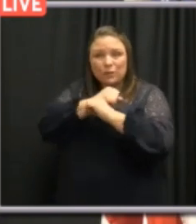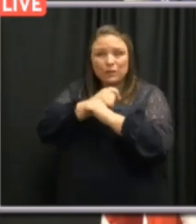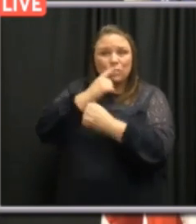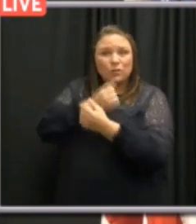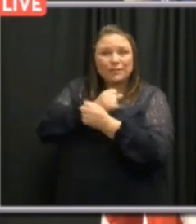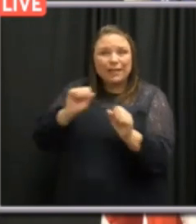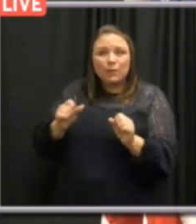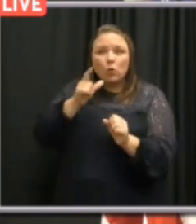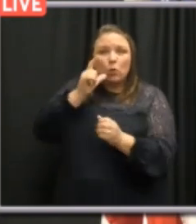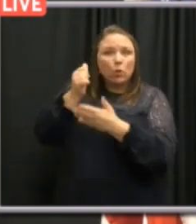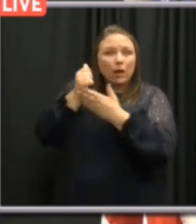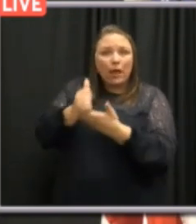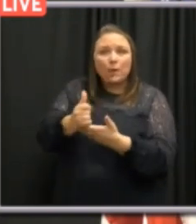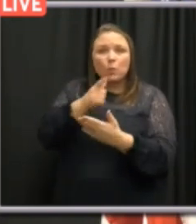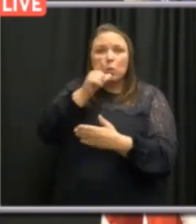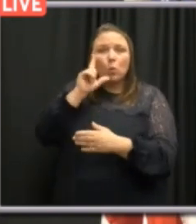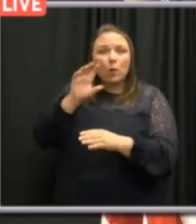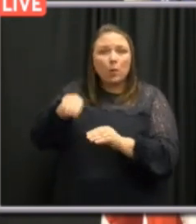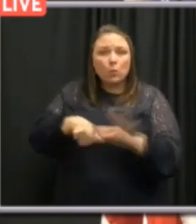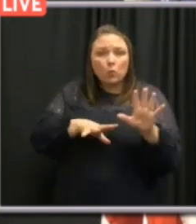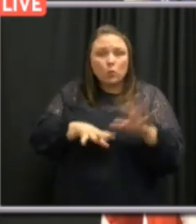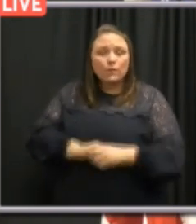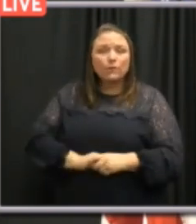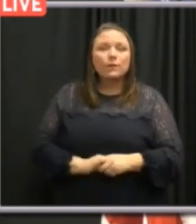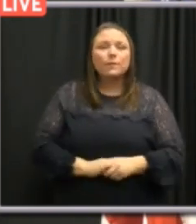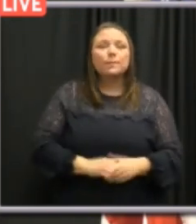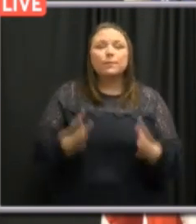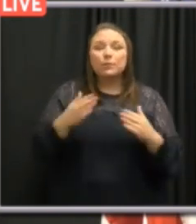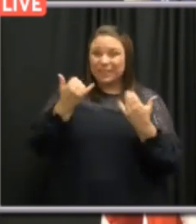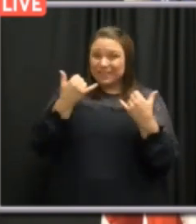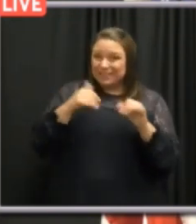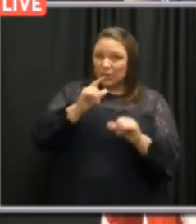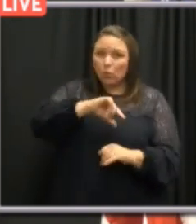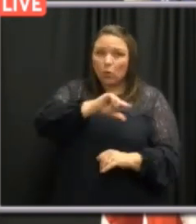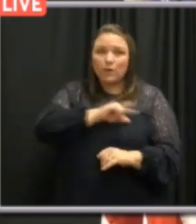safety, who will have to move? Am I still